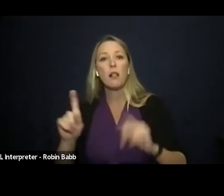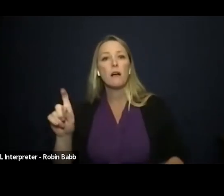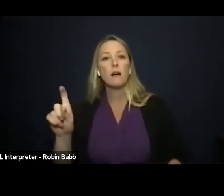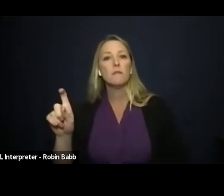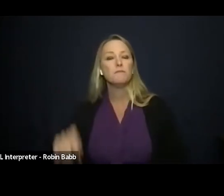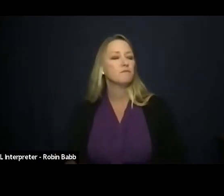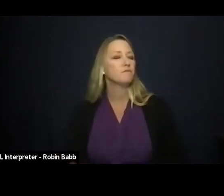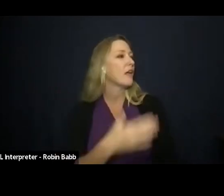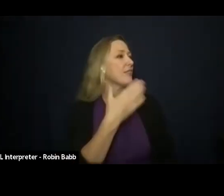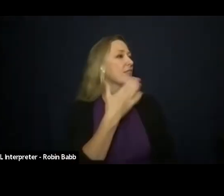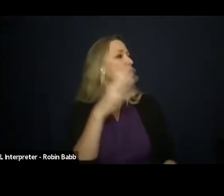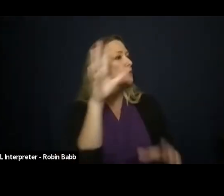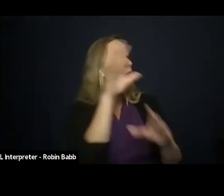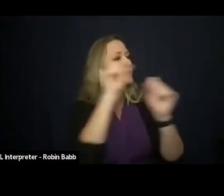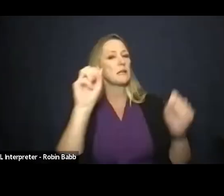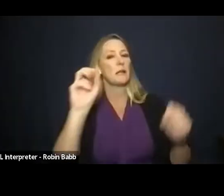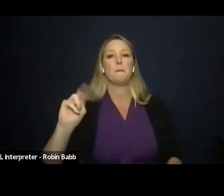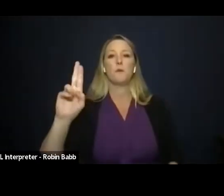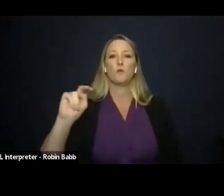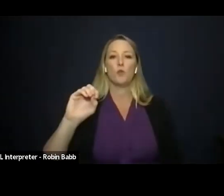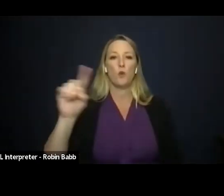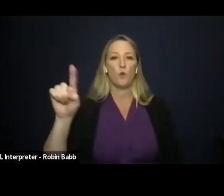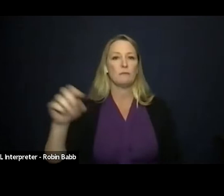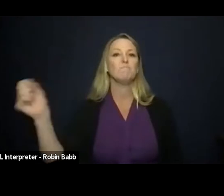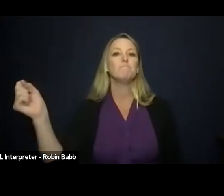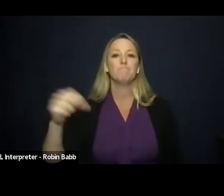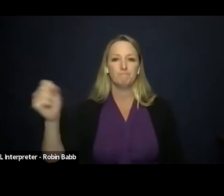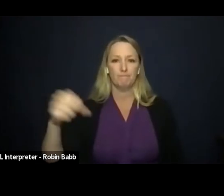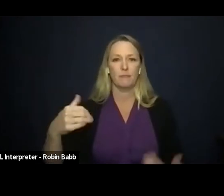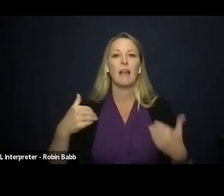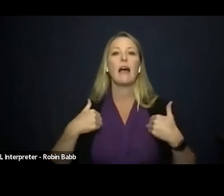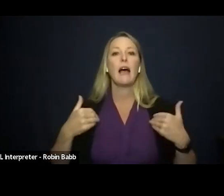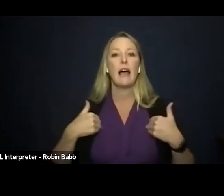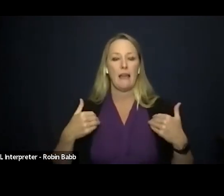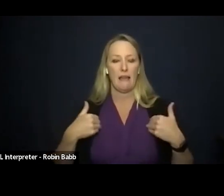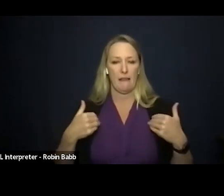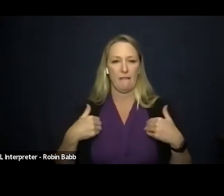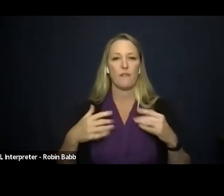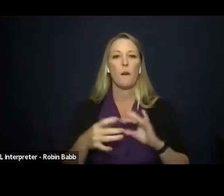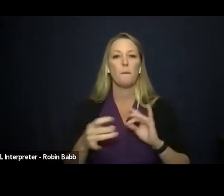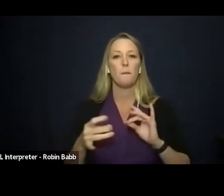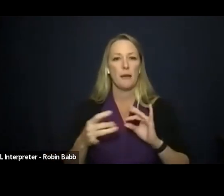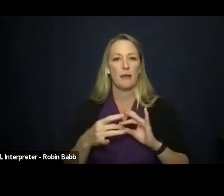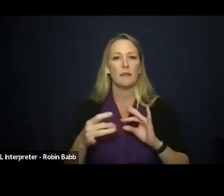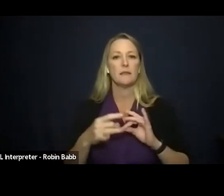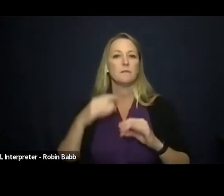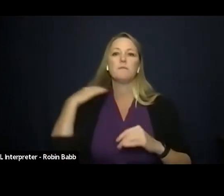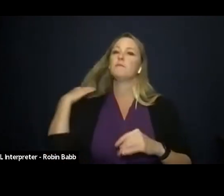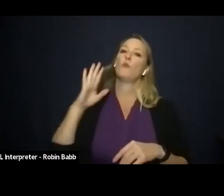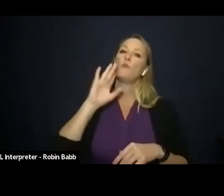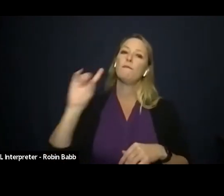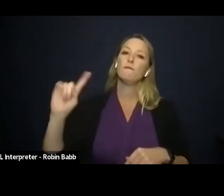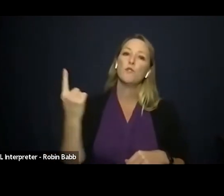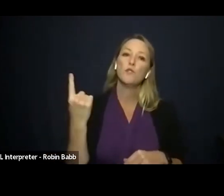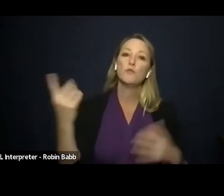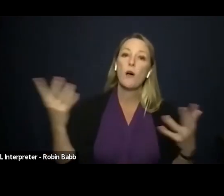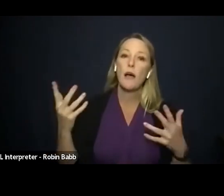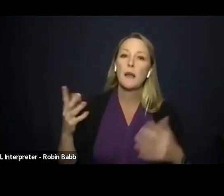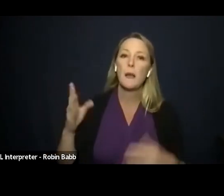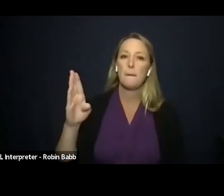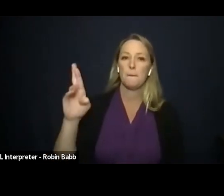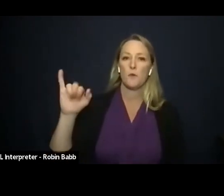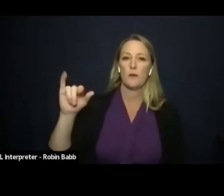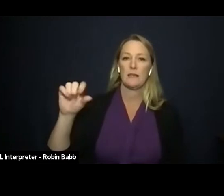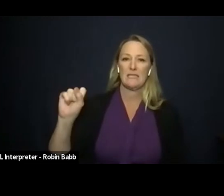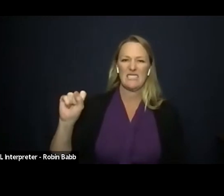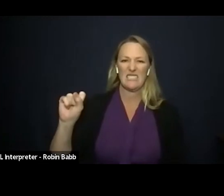thank you president munoz we do have public comment on this item and i will start with briggs